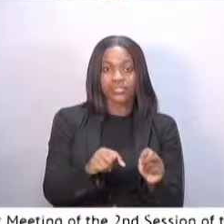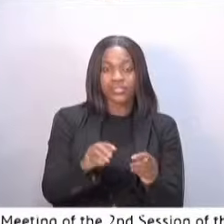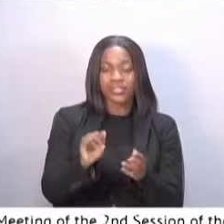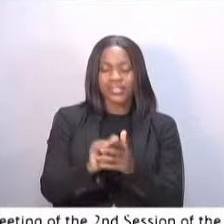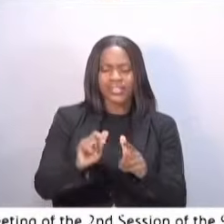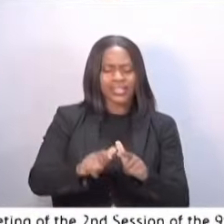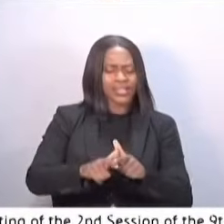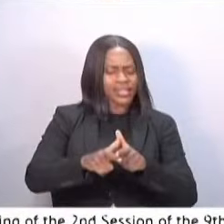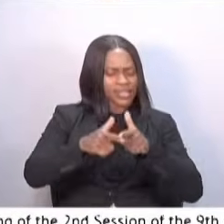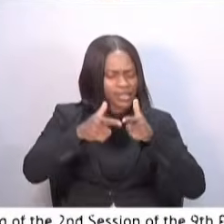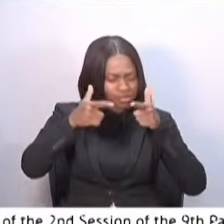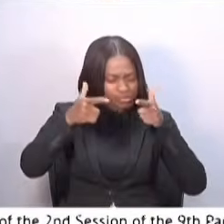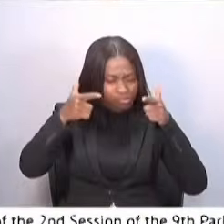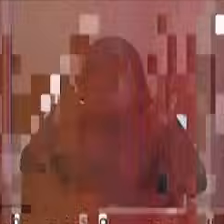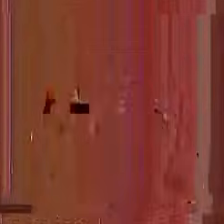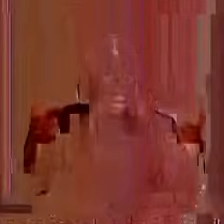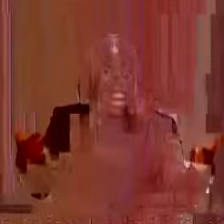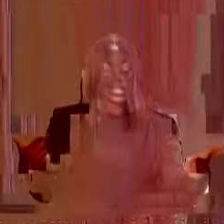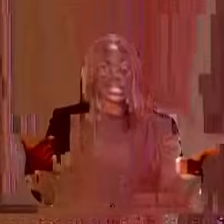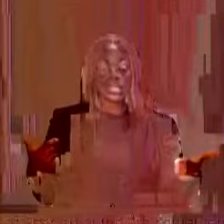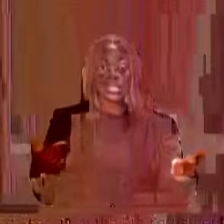the largest 8 tons of